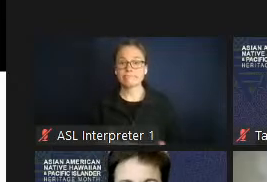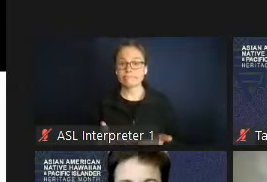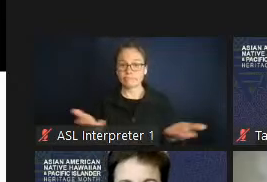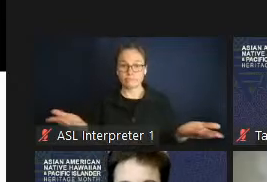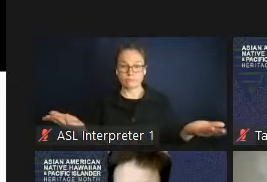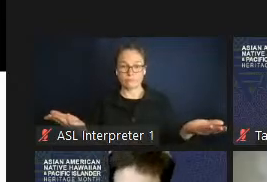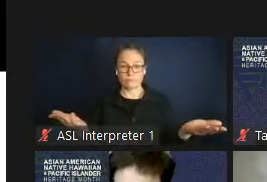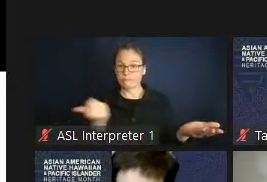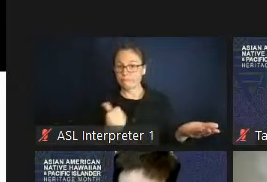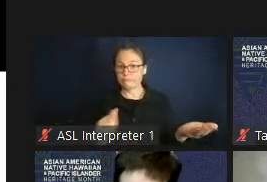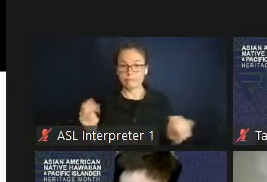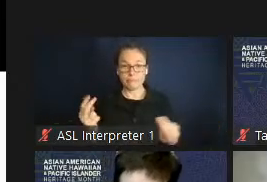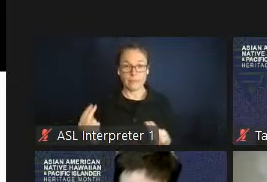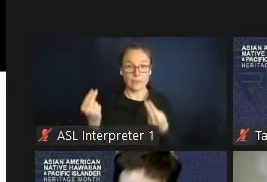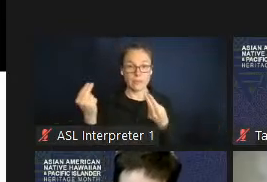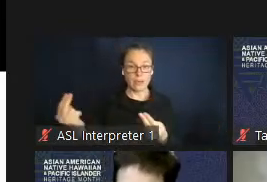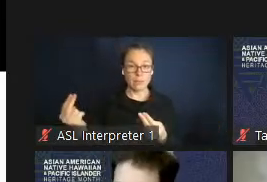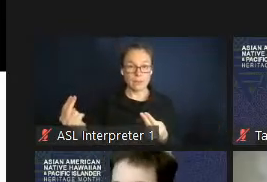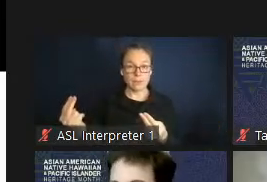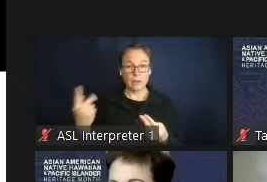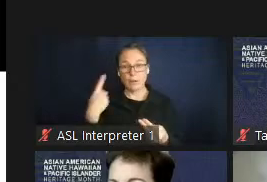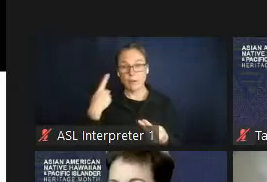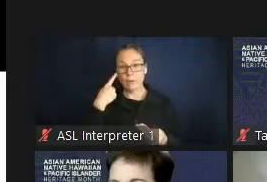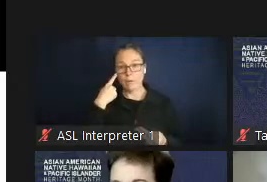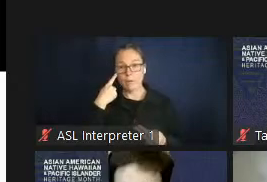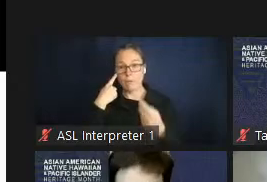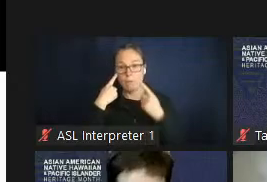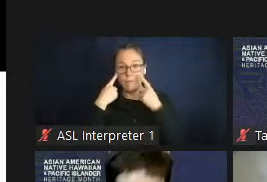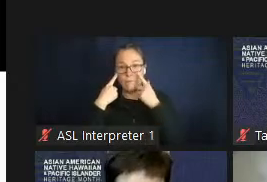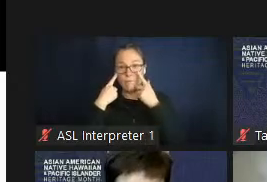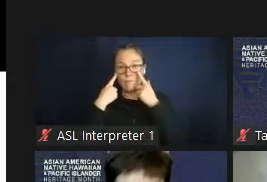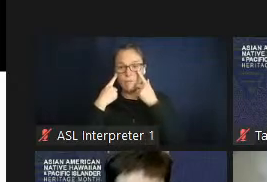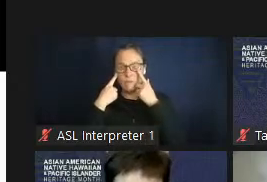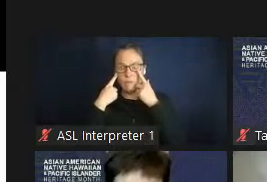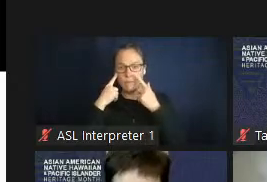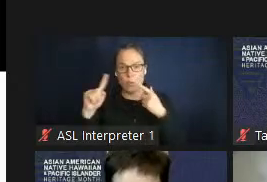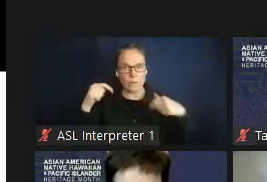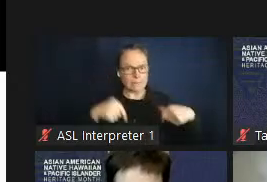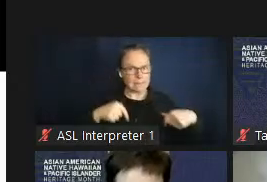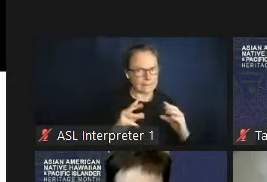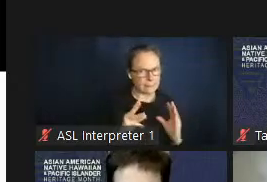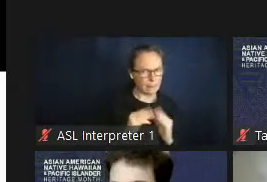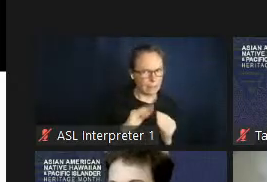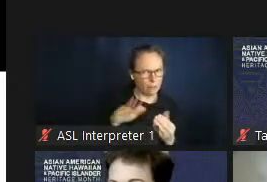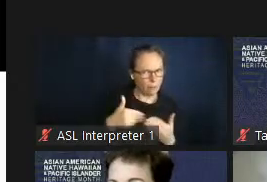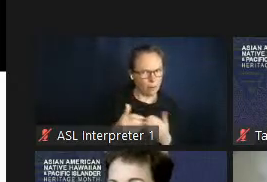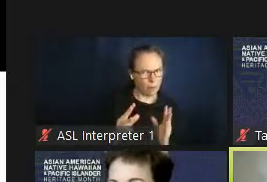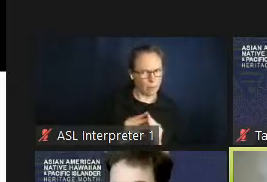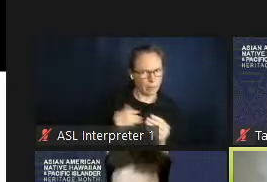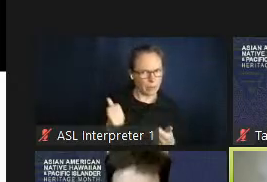for nominations to lead this particular, is it's just this meeting or it's all the meetings?